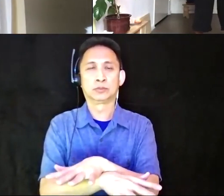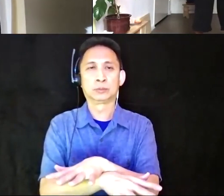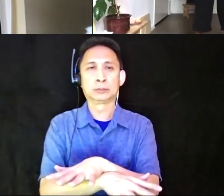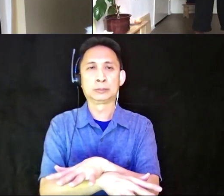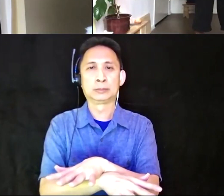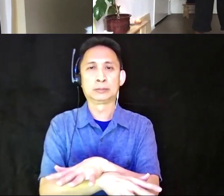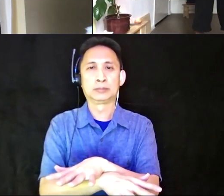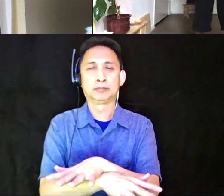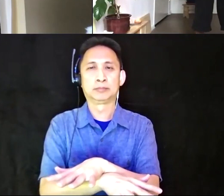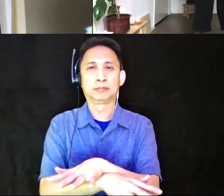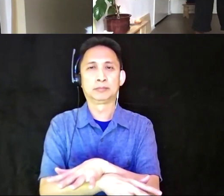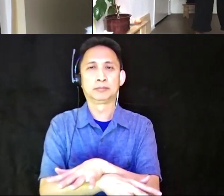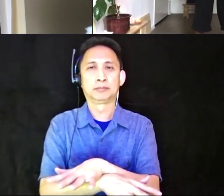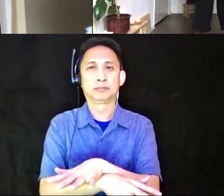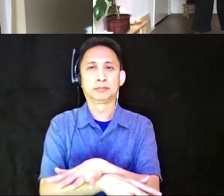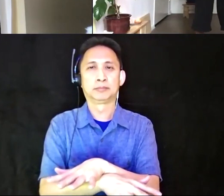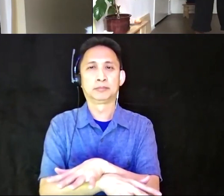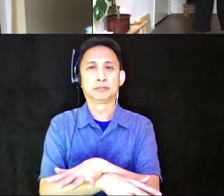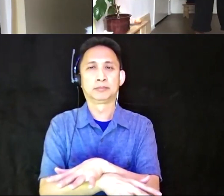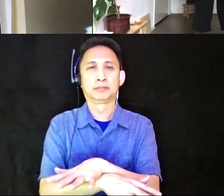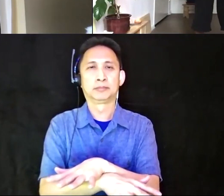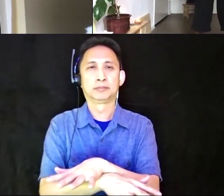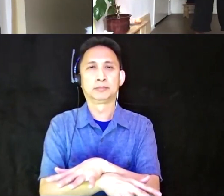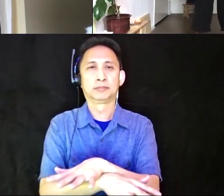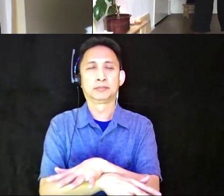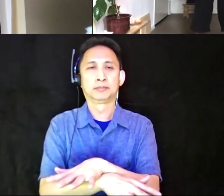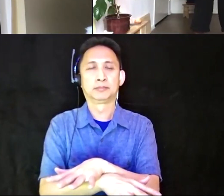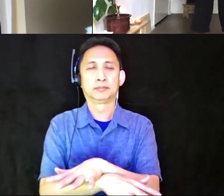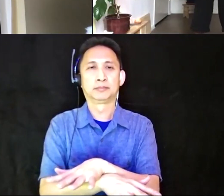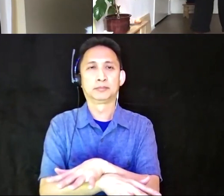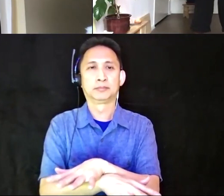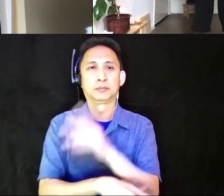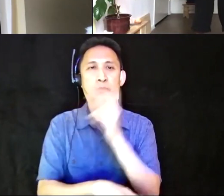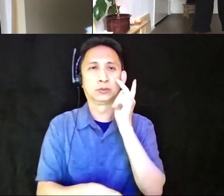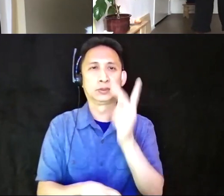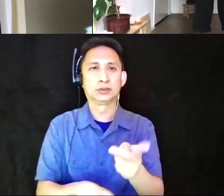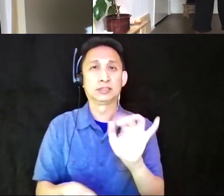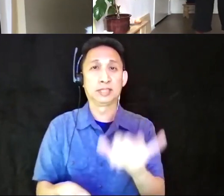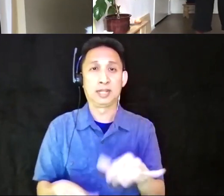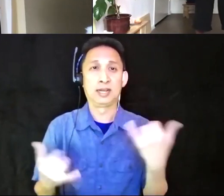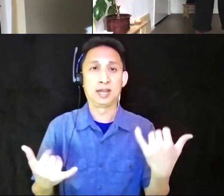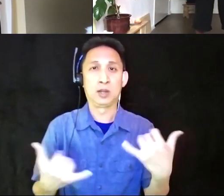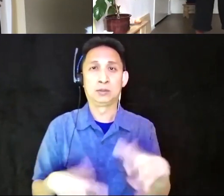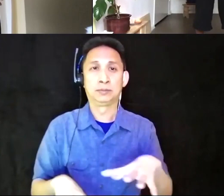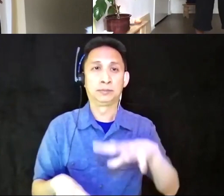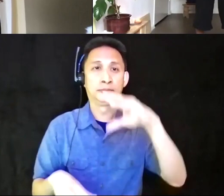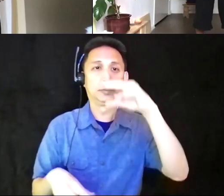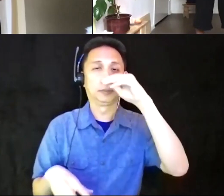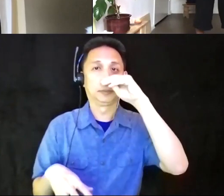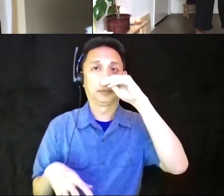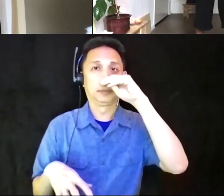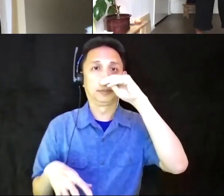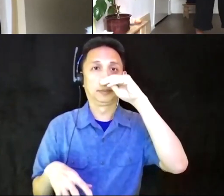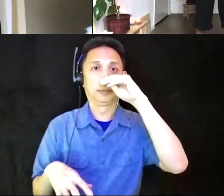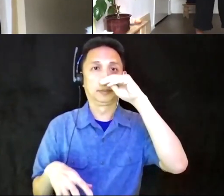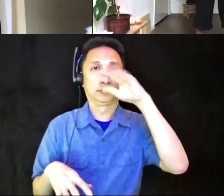dantian, the lower elixir field. Breathing in through the nose,